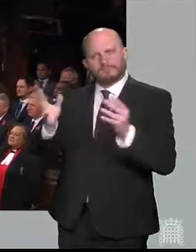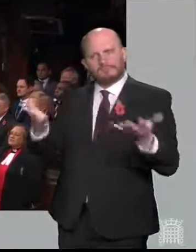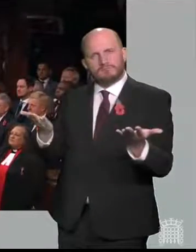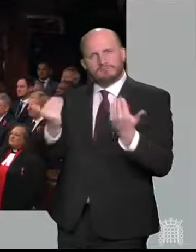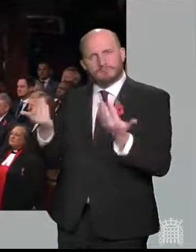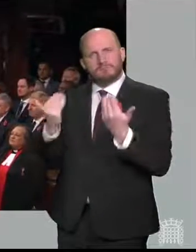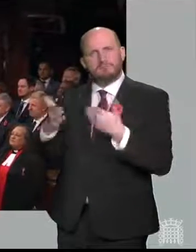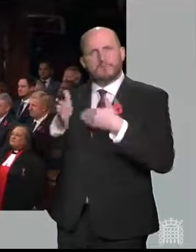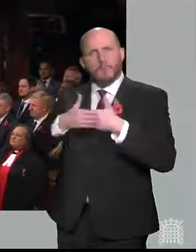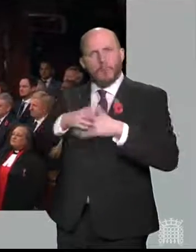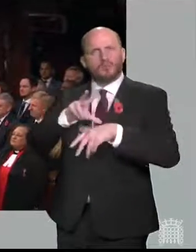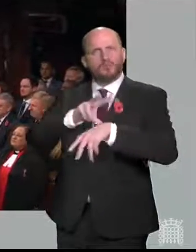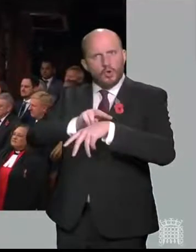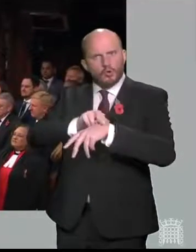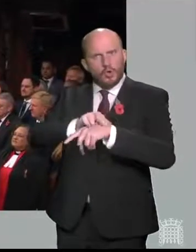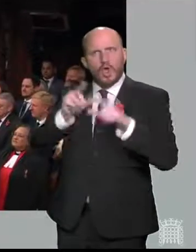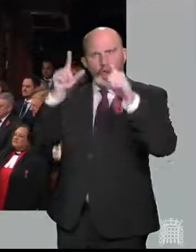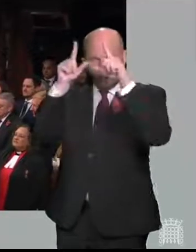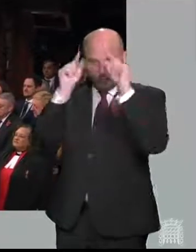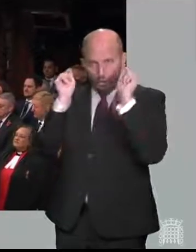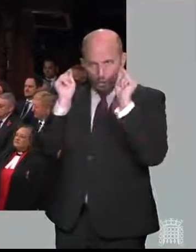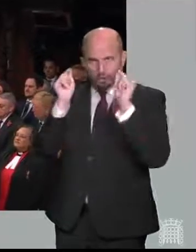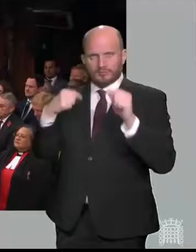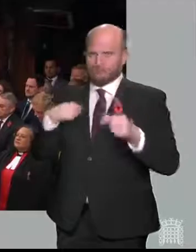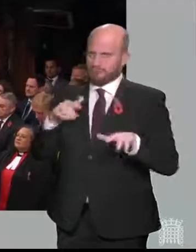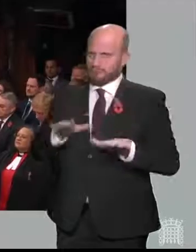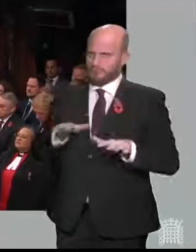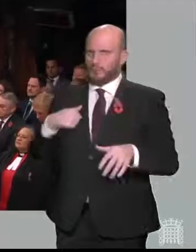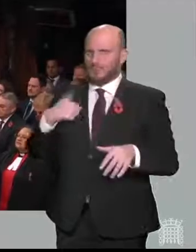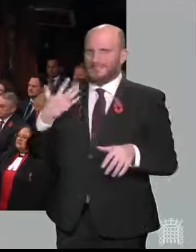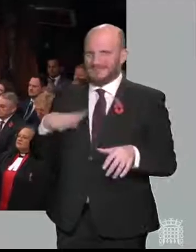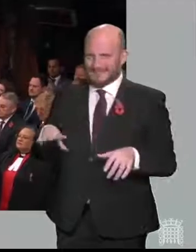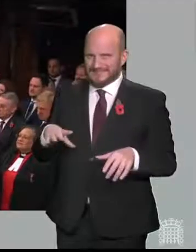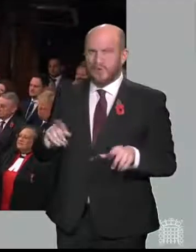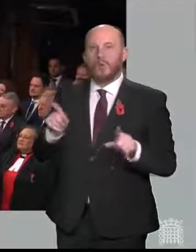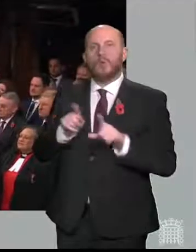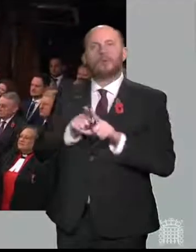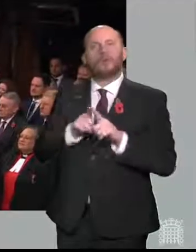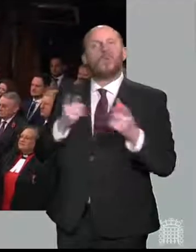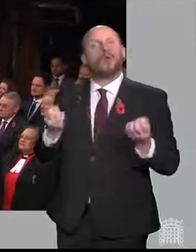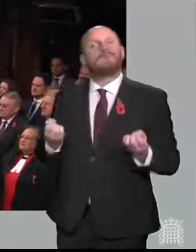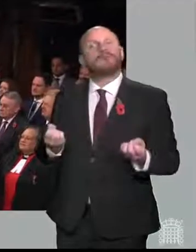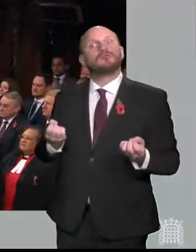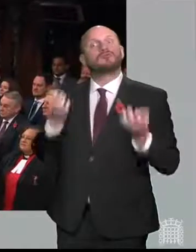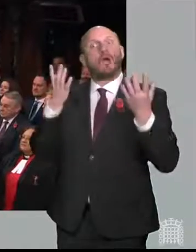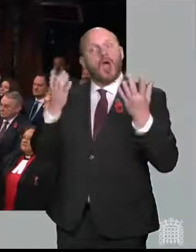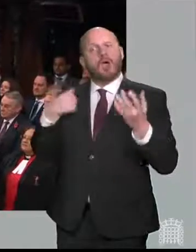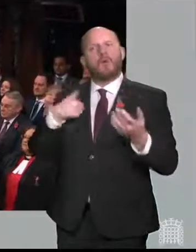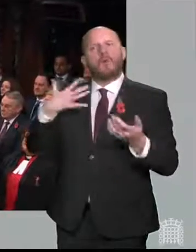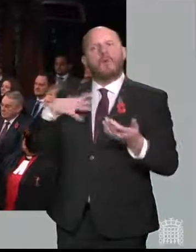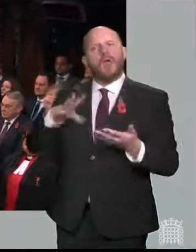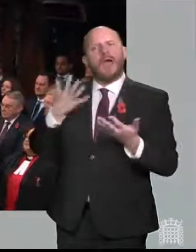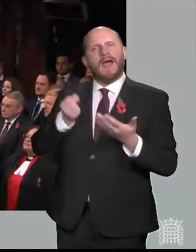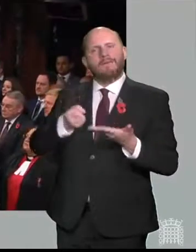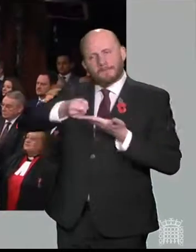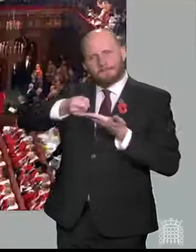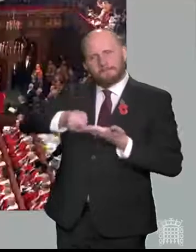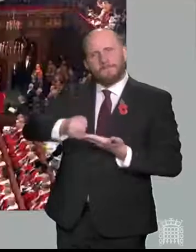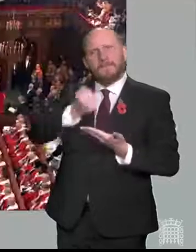needs, and minimum service levels to prevent strikes from undermining patient safety.